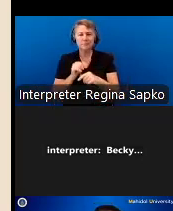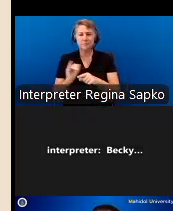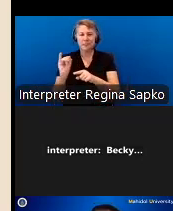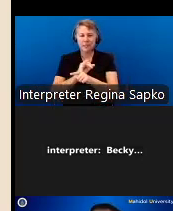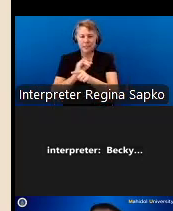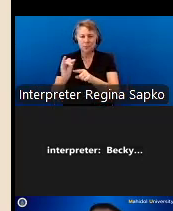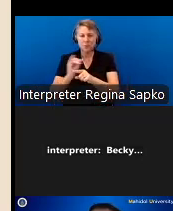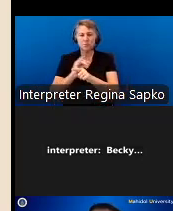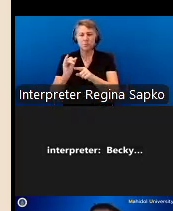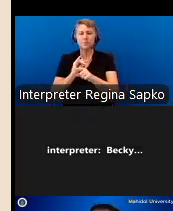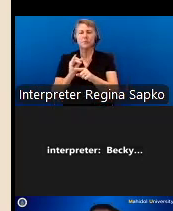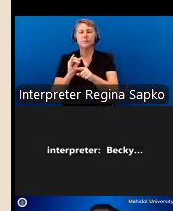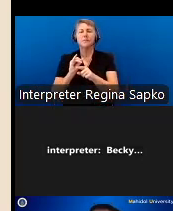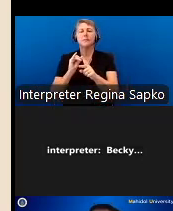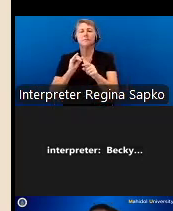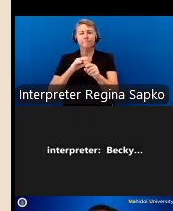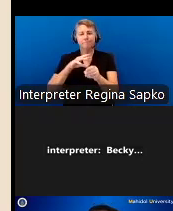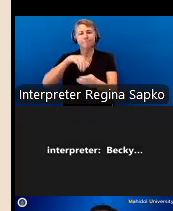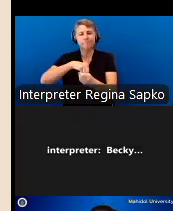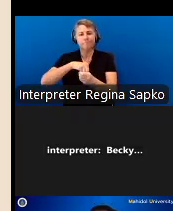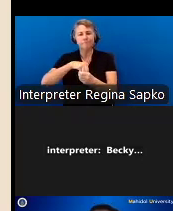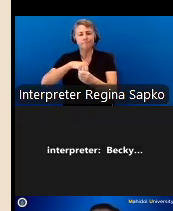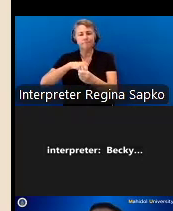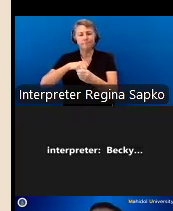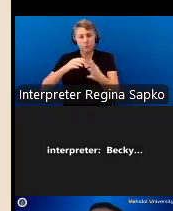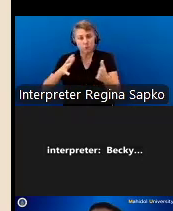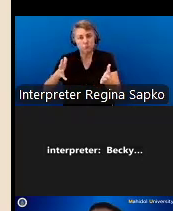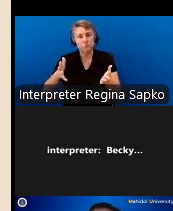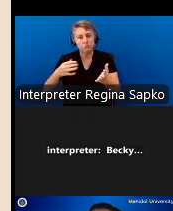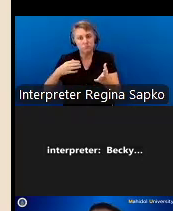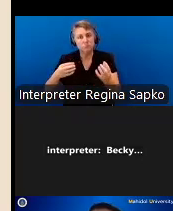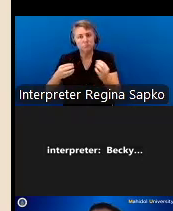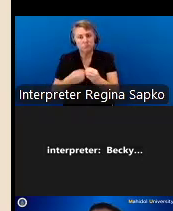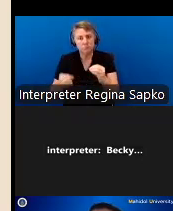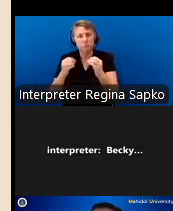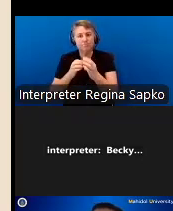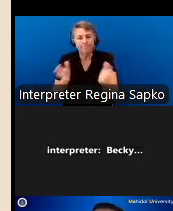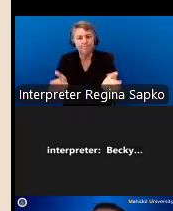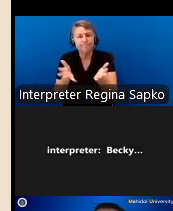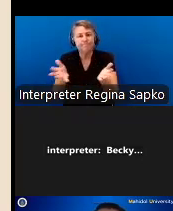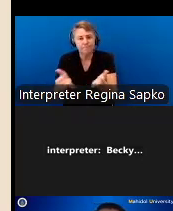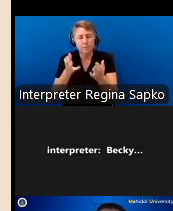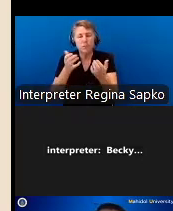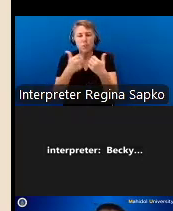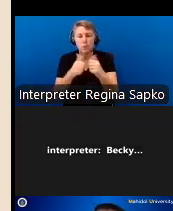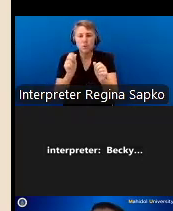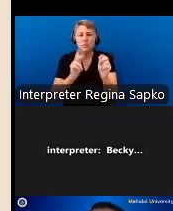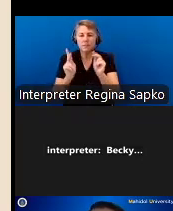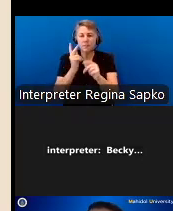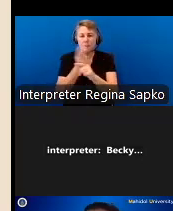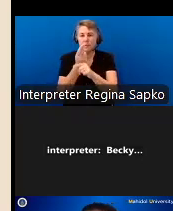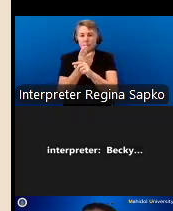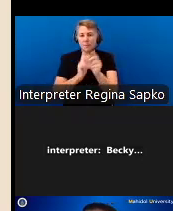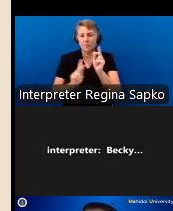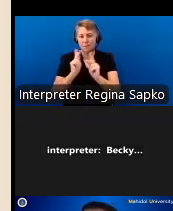increasingly used to expose the use of disability, especially